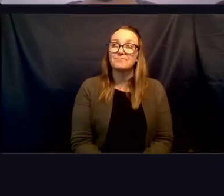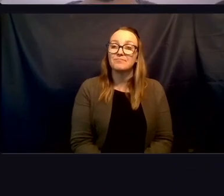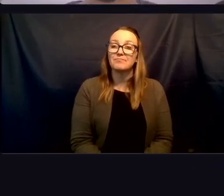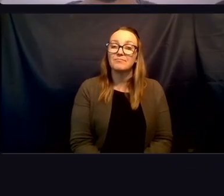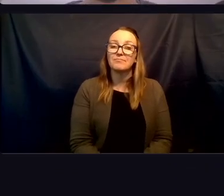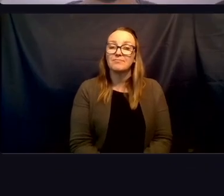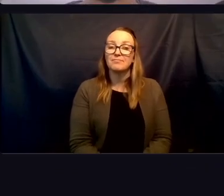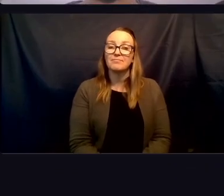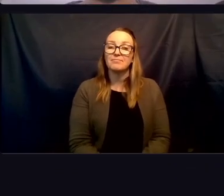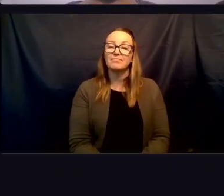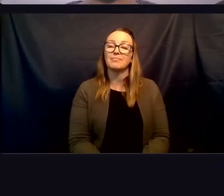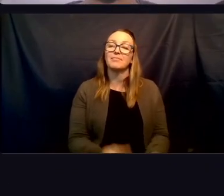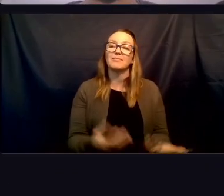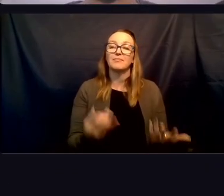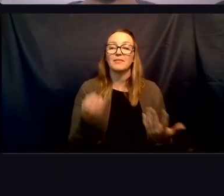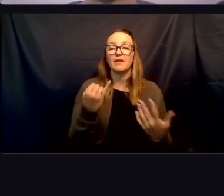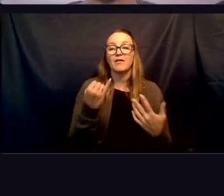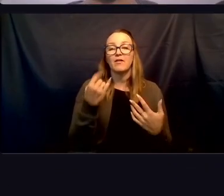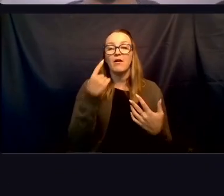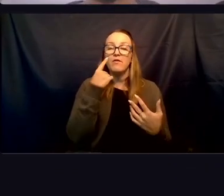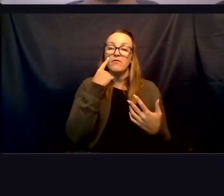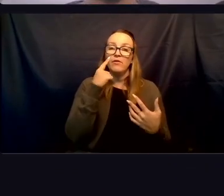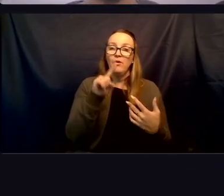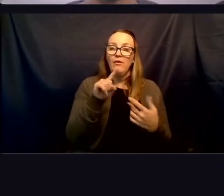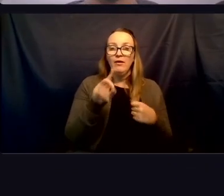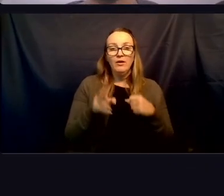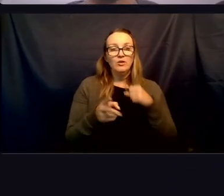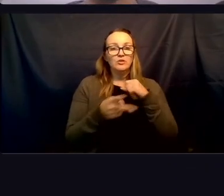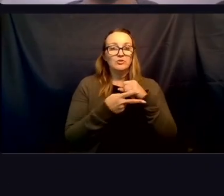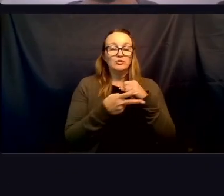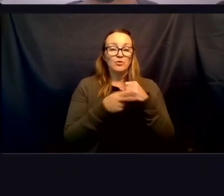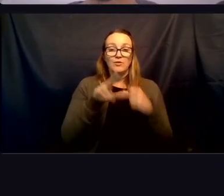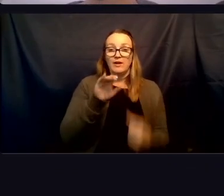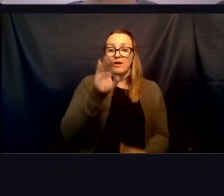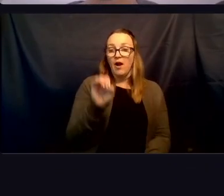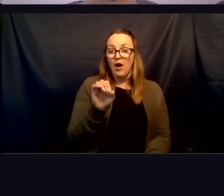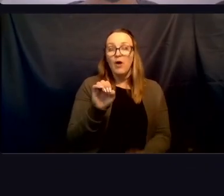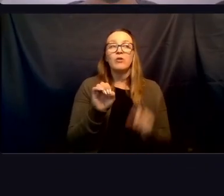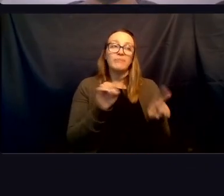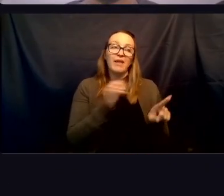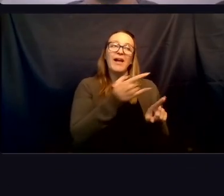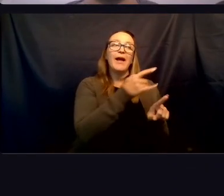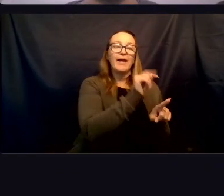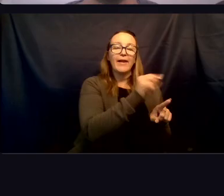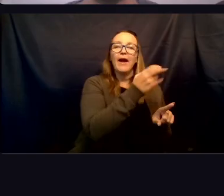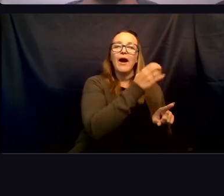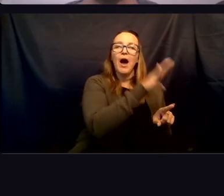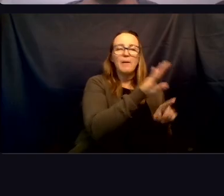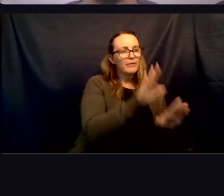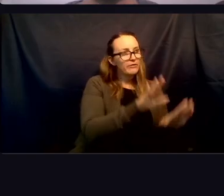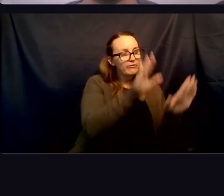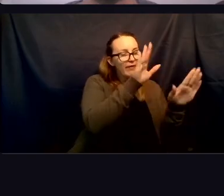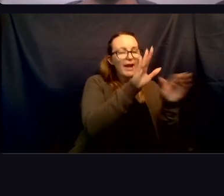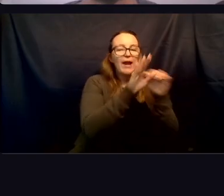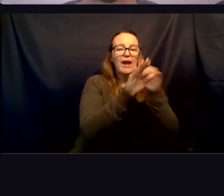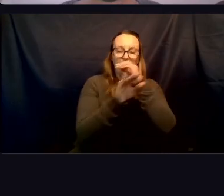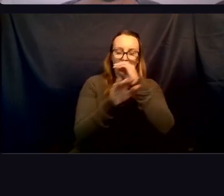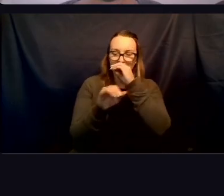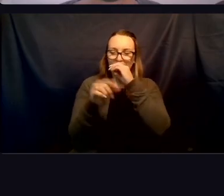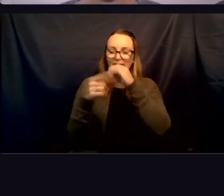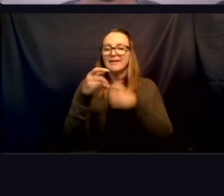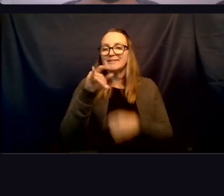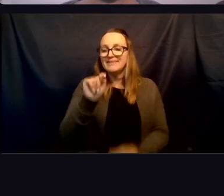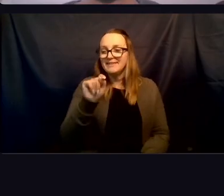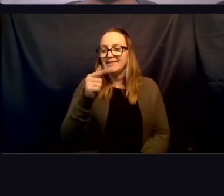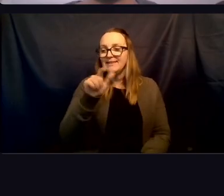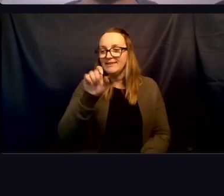As far as storing code, GitHub is great. GitLab is another great example. And